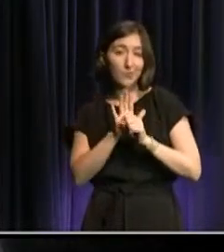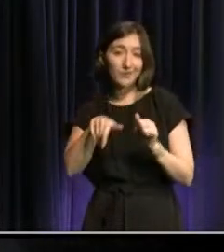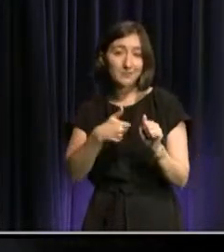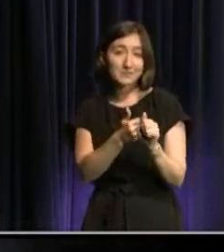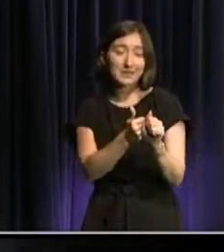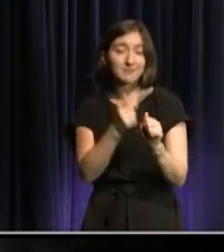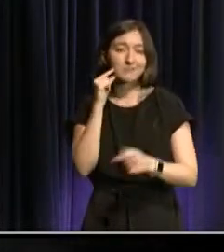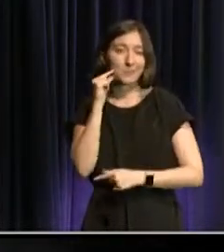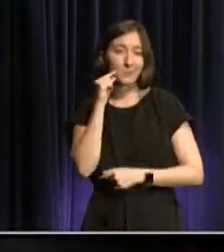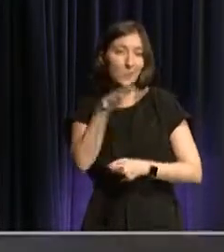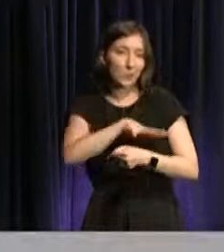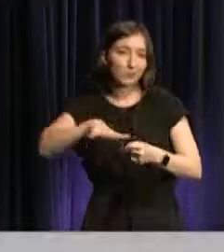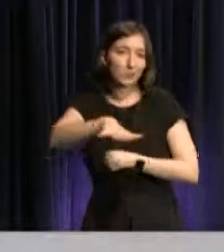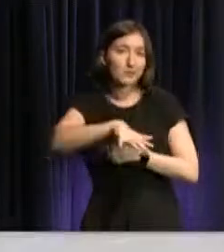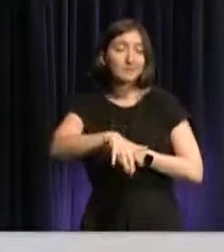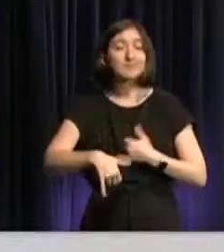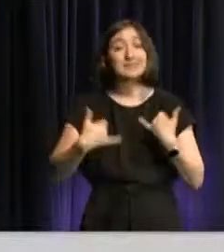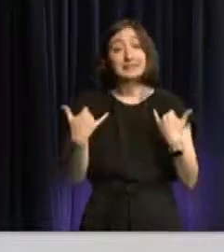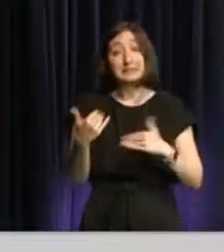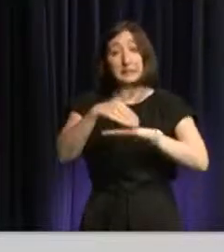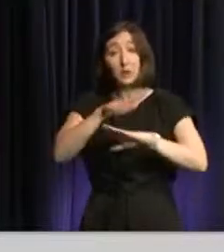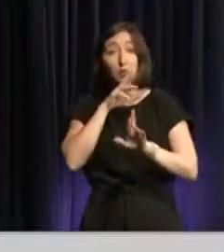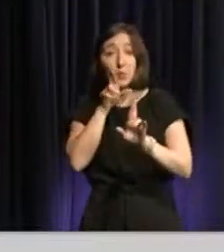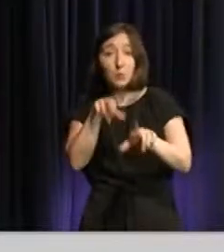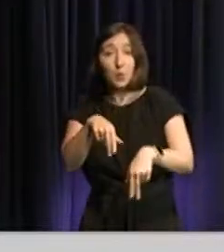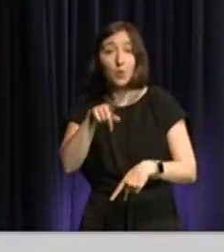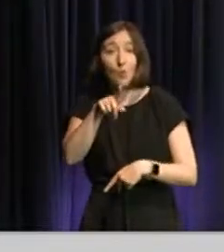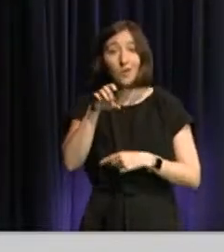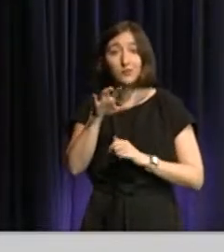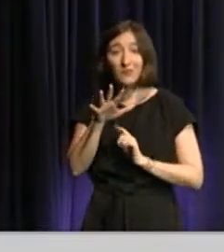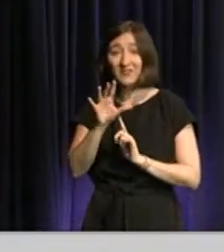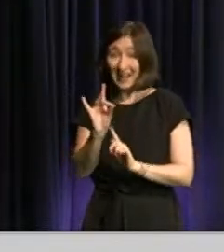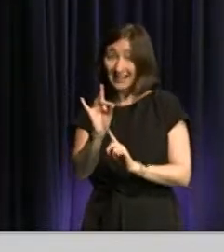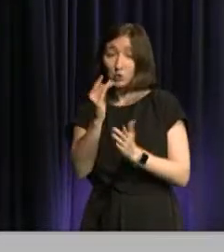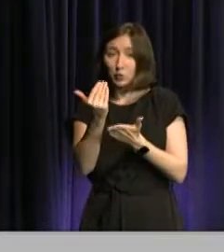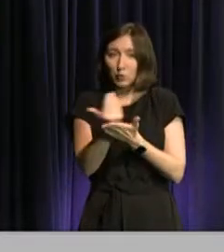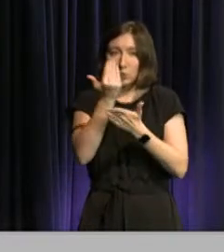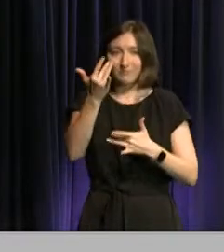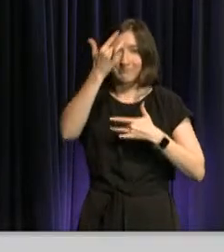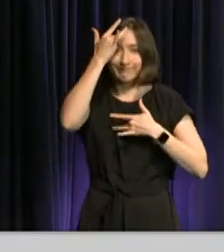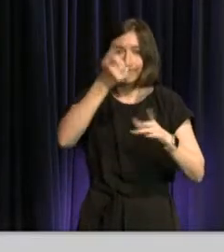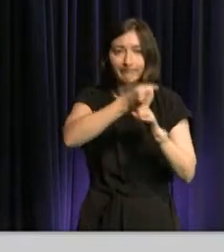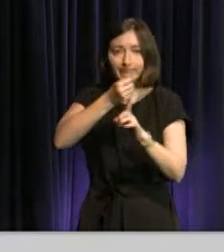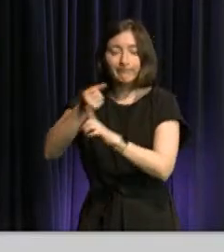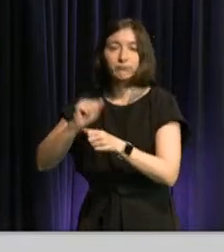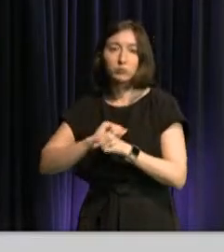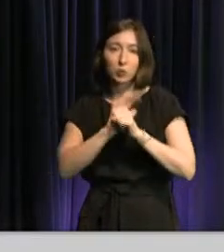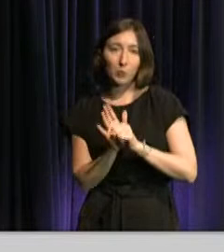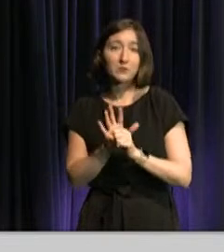reporting 158 new cases of COVID-19, which brings our total to